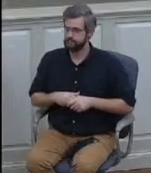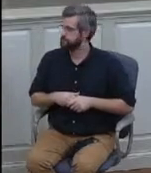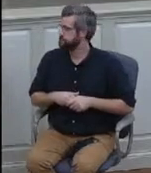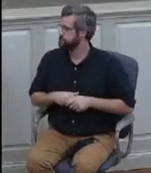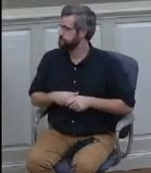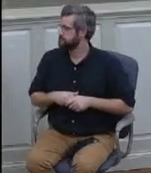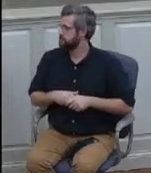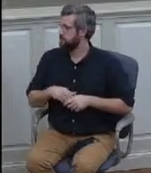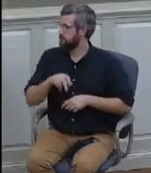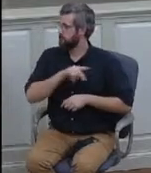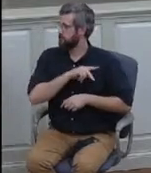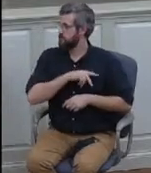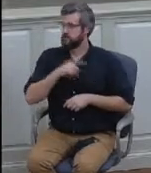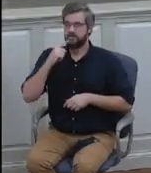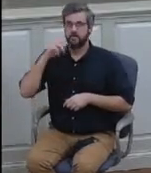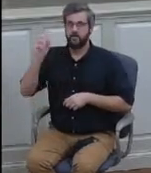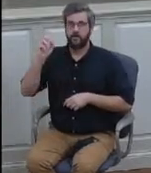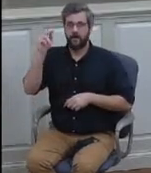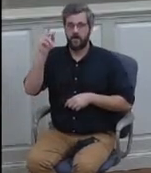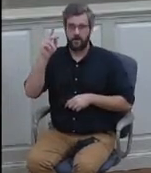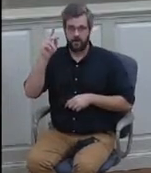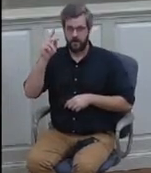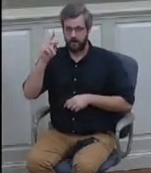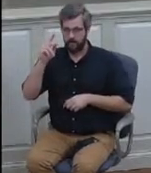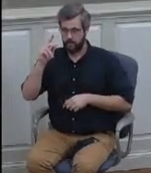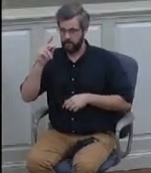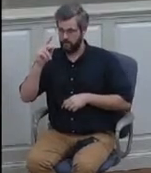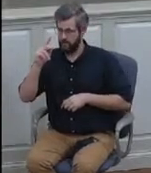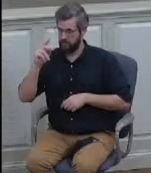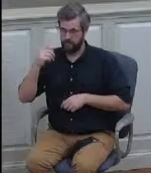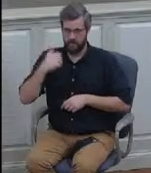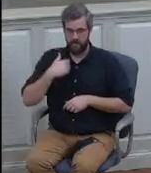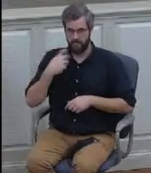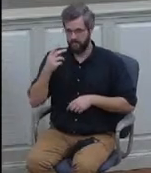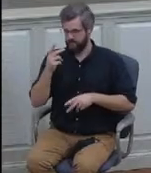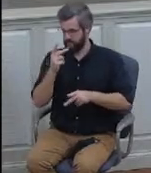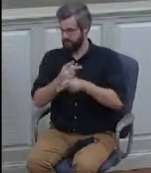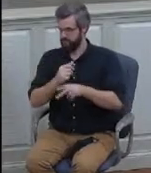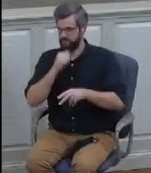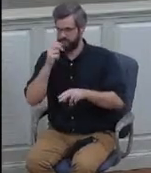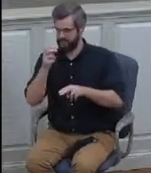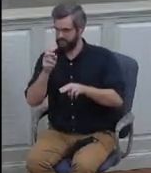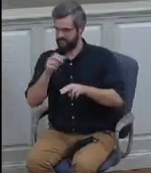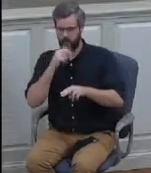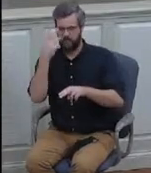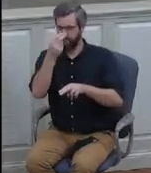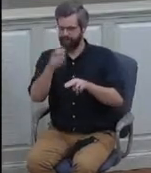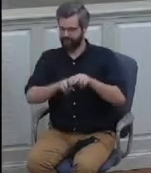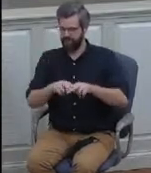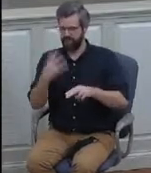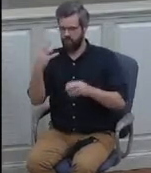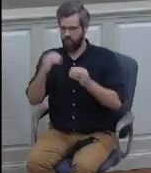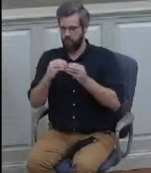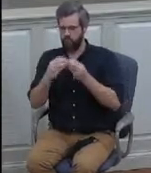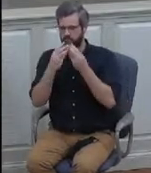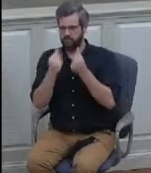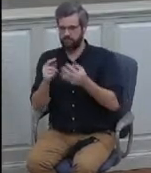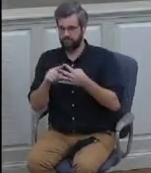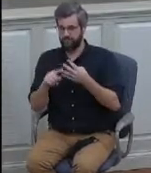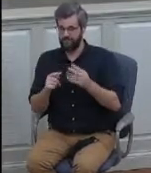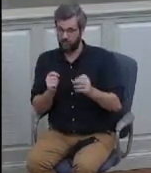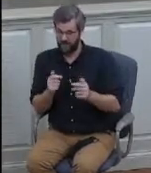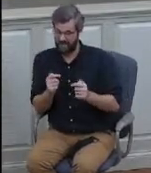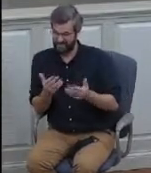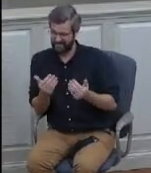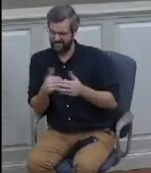All right. Keep your seat, Mr. Morgan. We got four resolutions, and we would appreciate if you would expedite those.